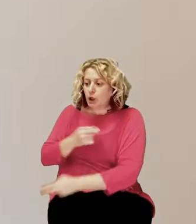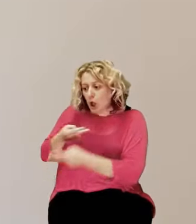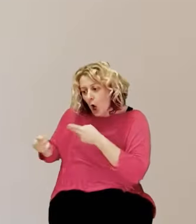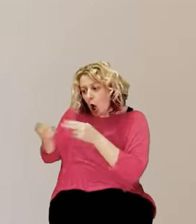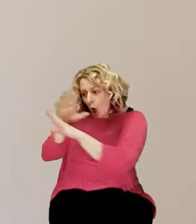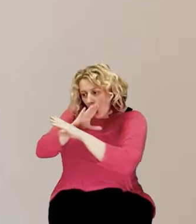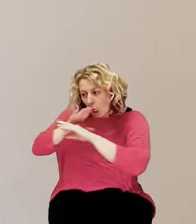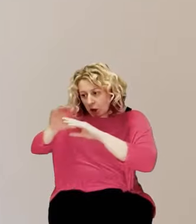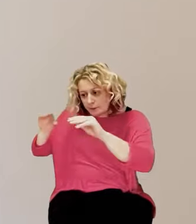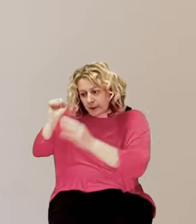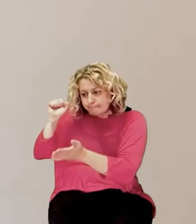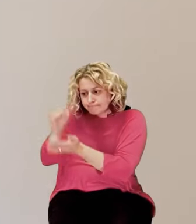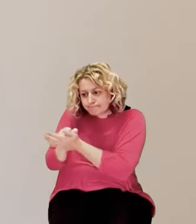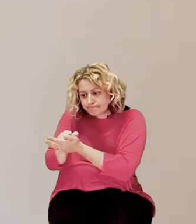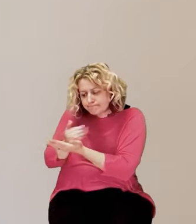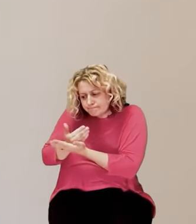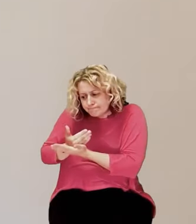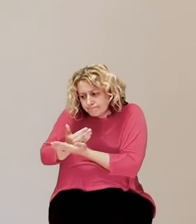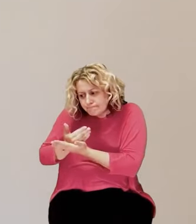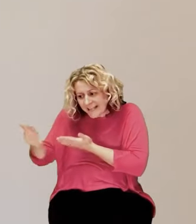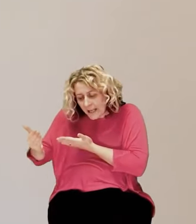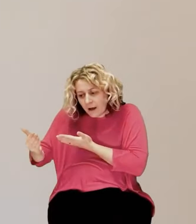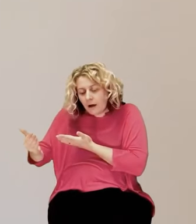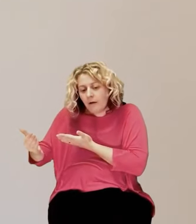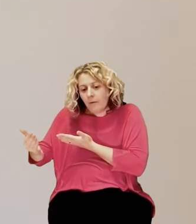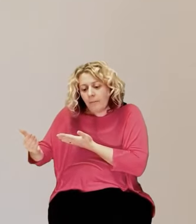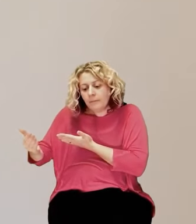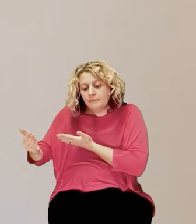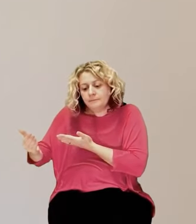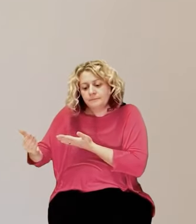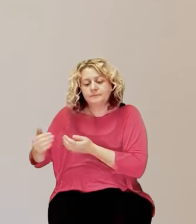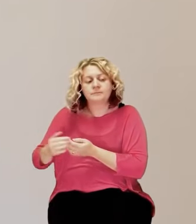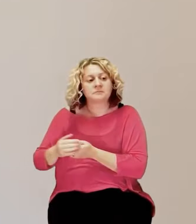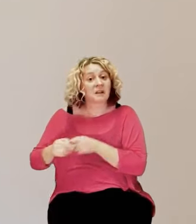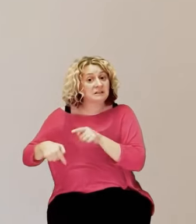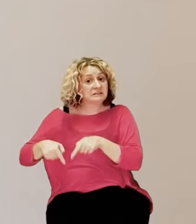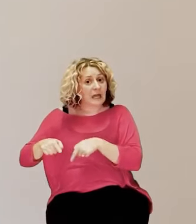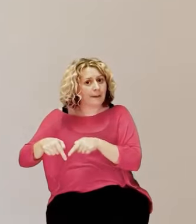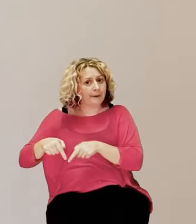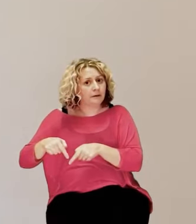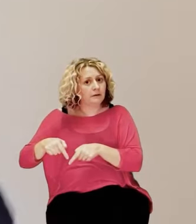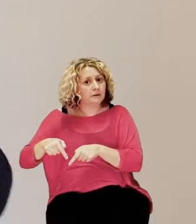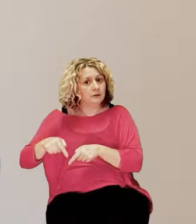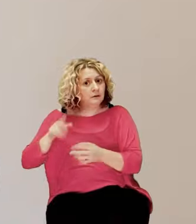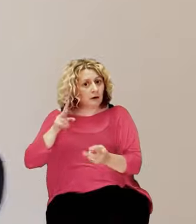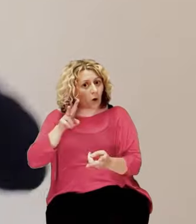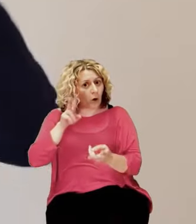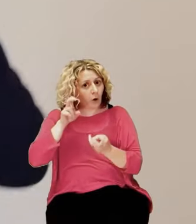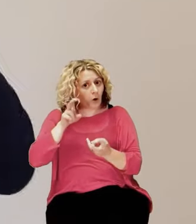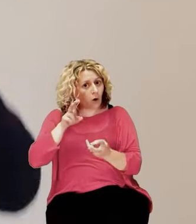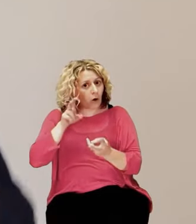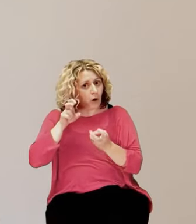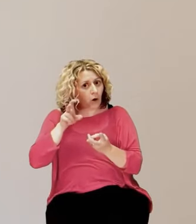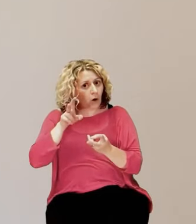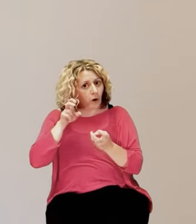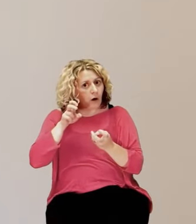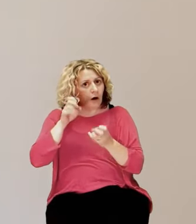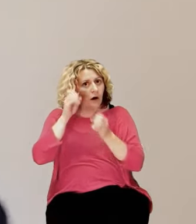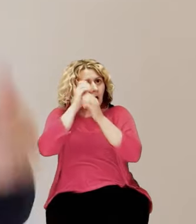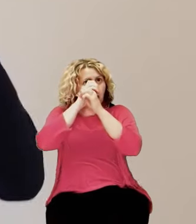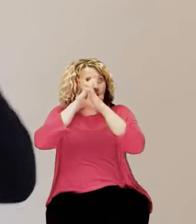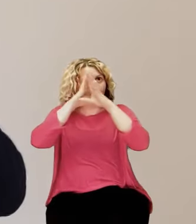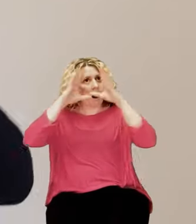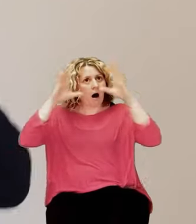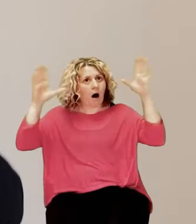to you. At 32 years of age, Simon heard the Christian gospel clearly for the first time in his